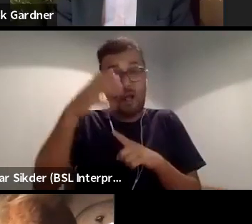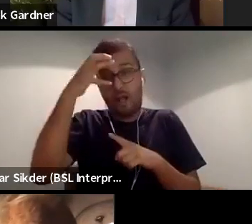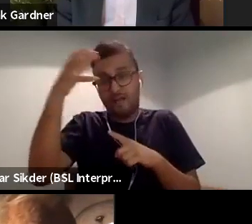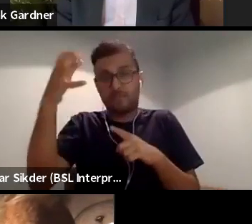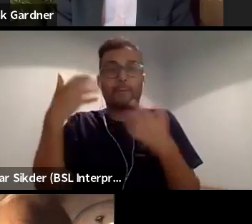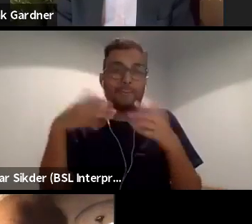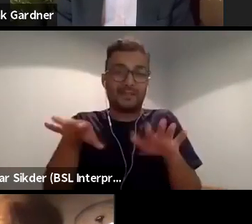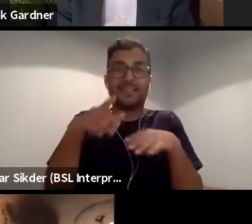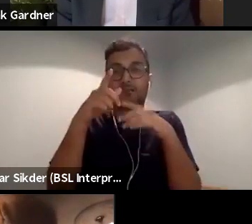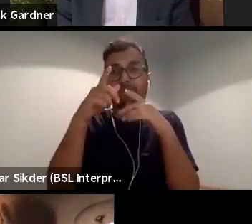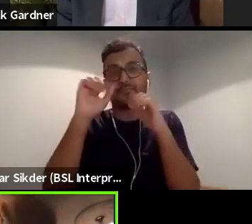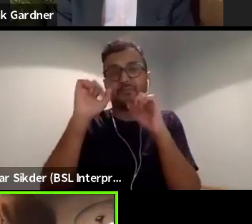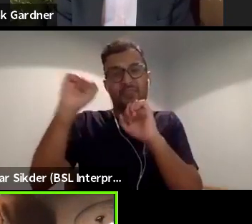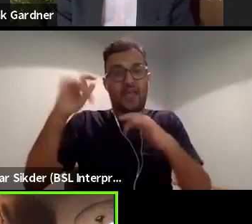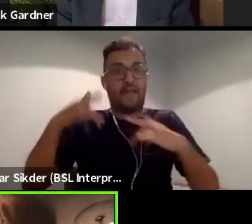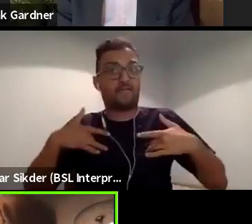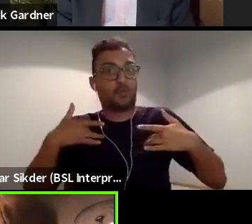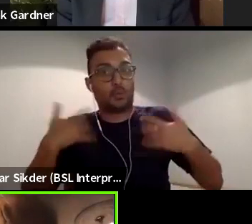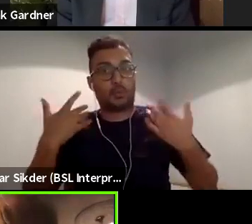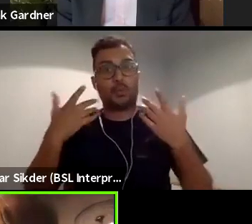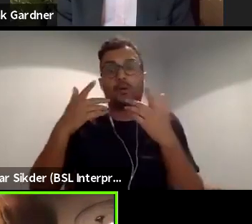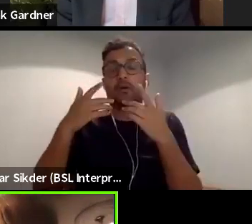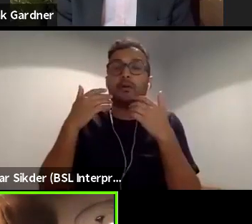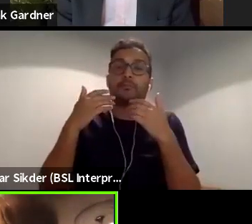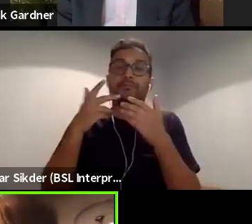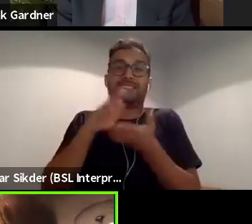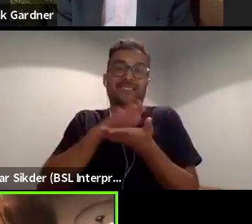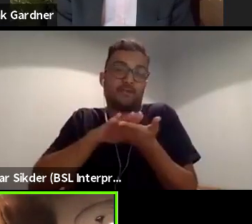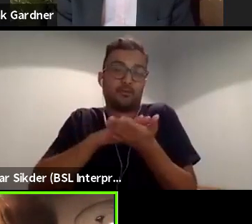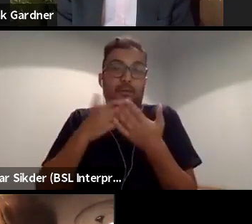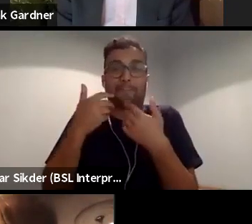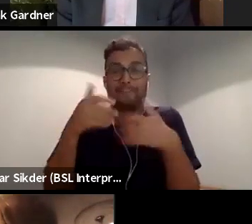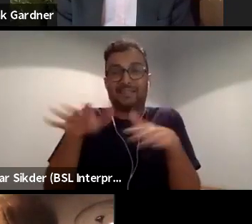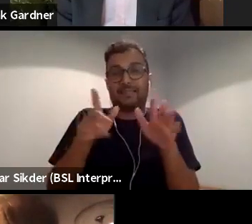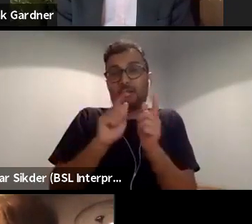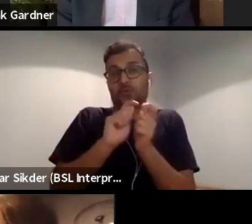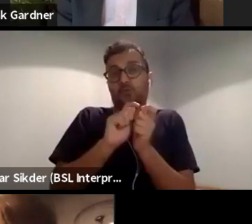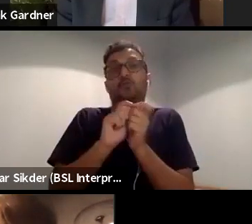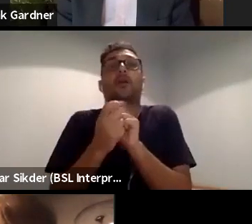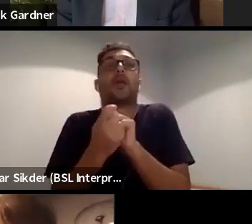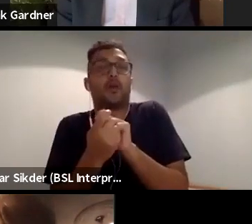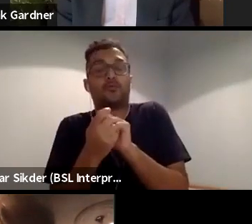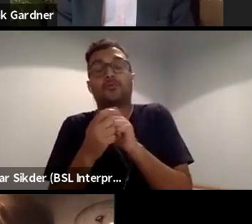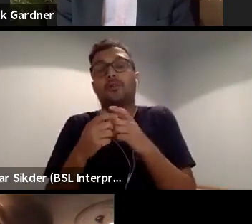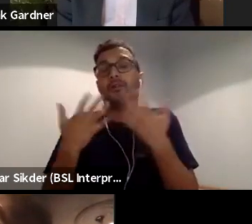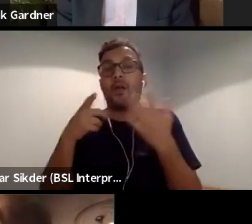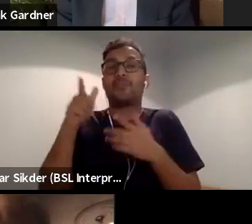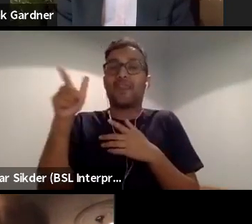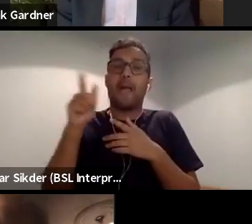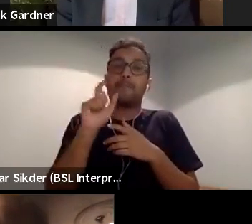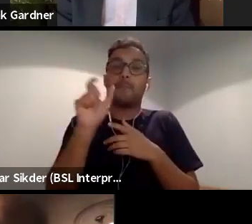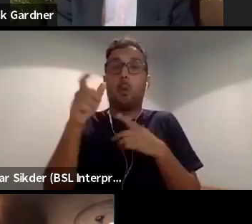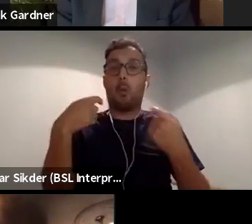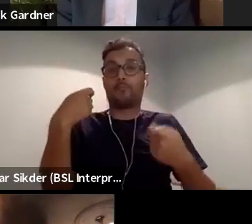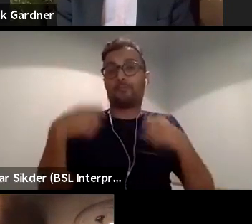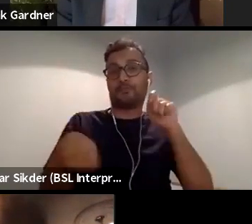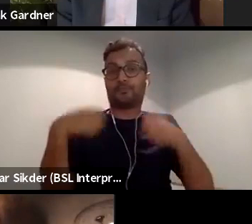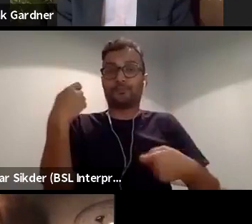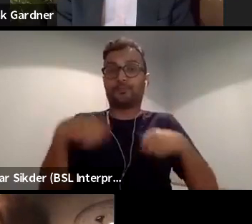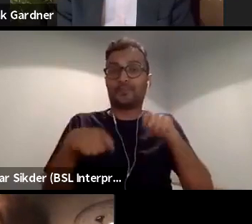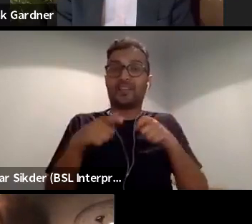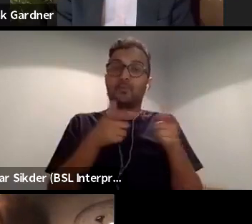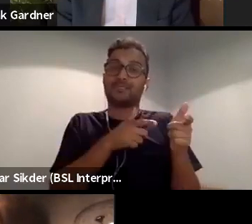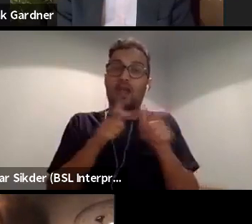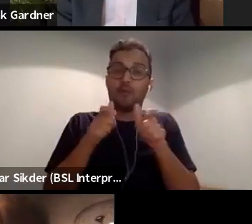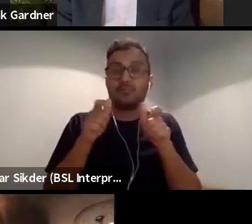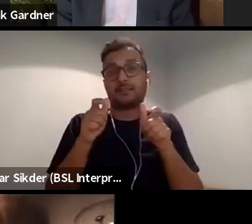kind of ideologically agnostic declaration of what a terror attack is, that just hasn't happened in other